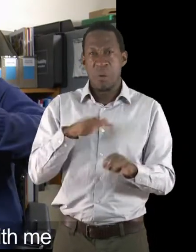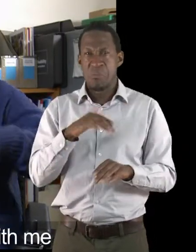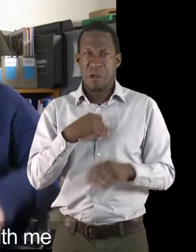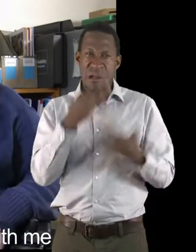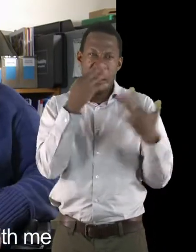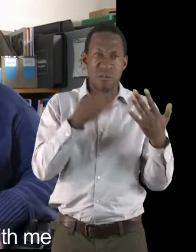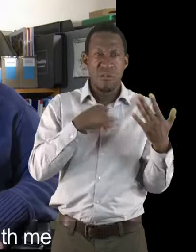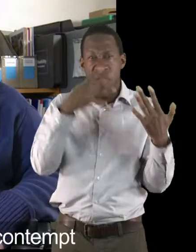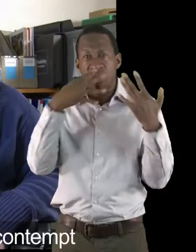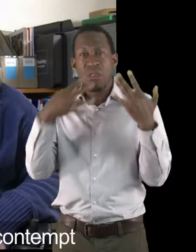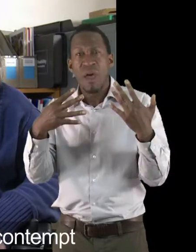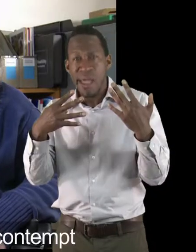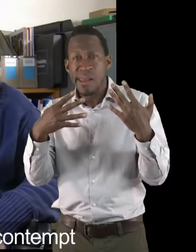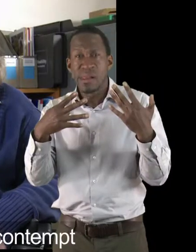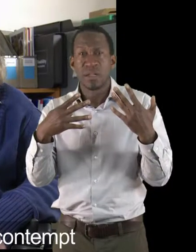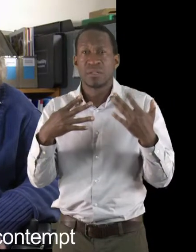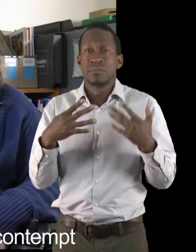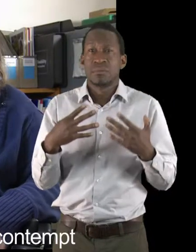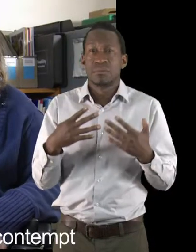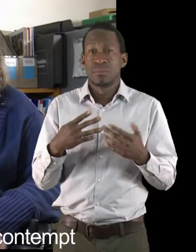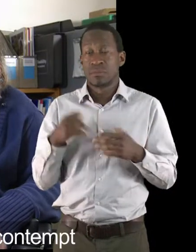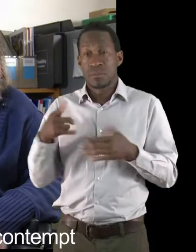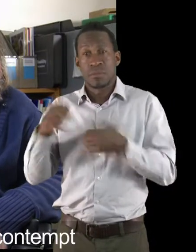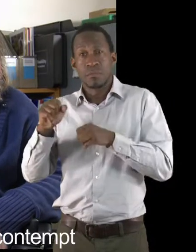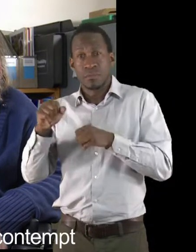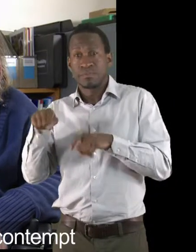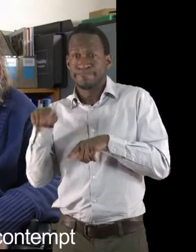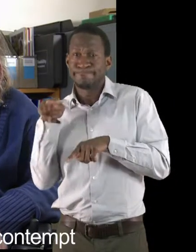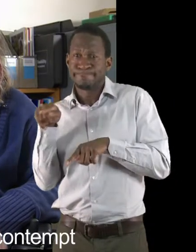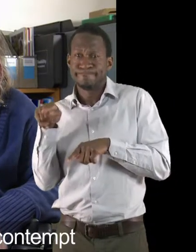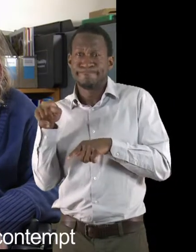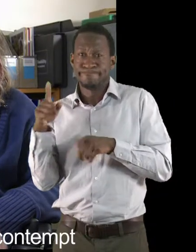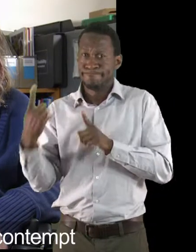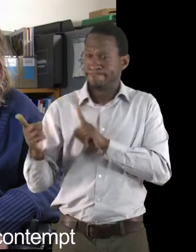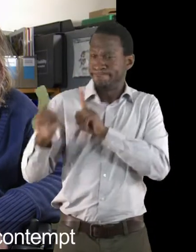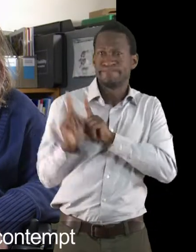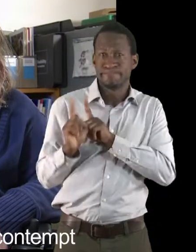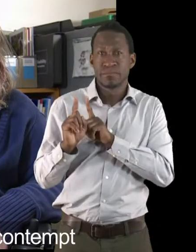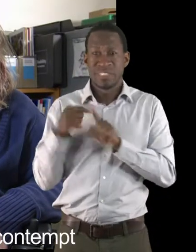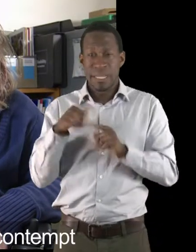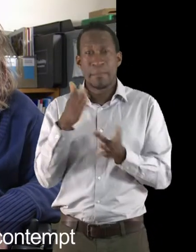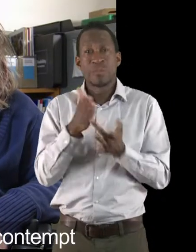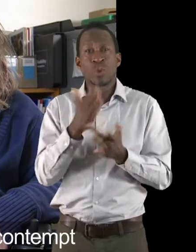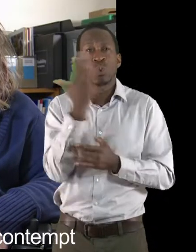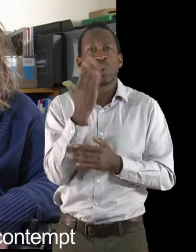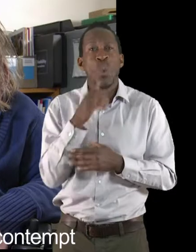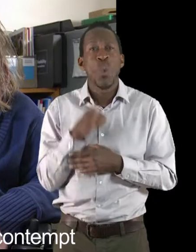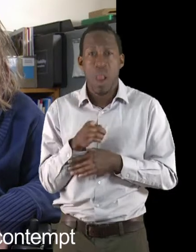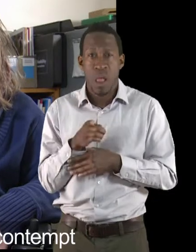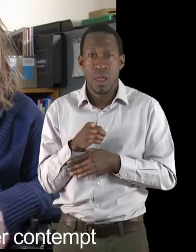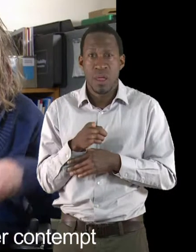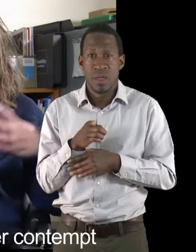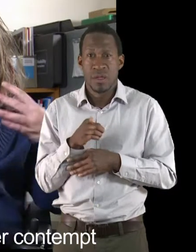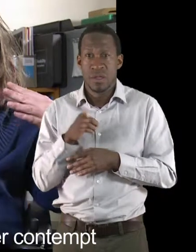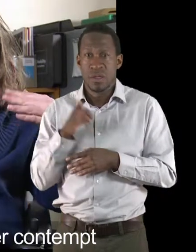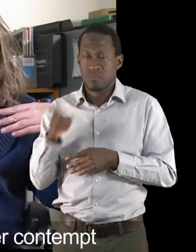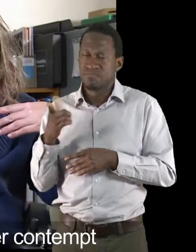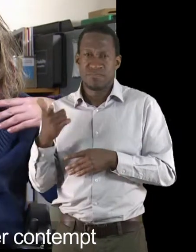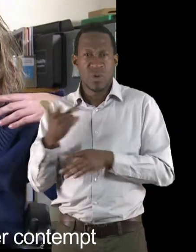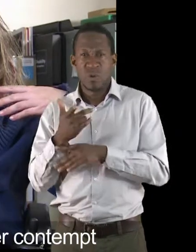horrendous middle school. And she basically had utter contempt for all of the schools that I went to,